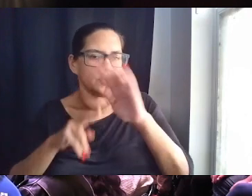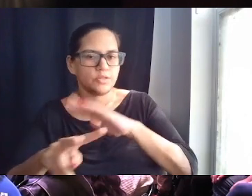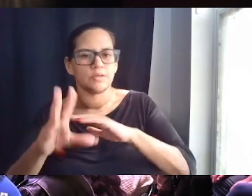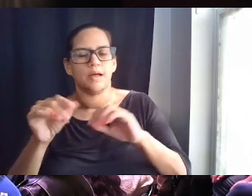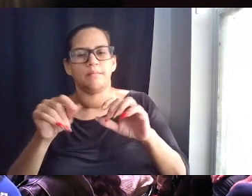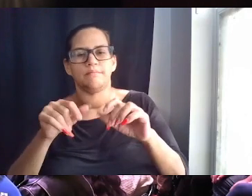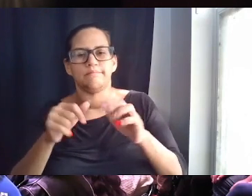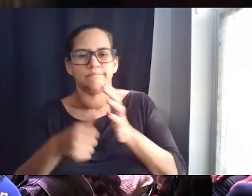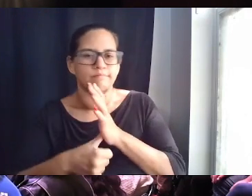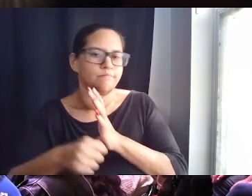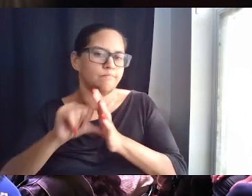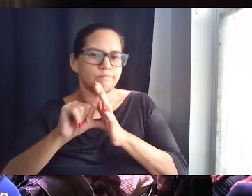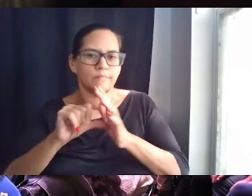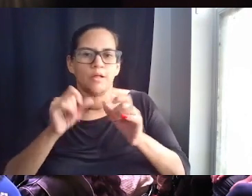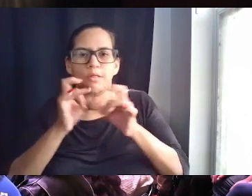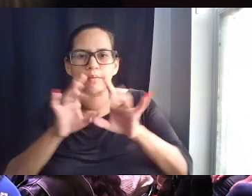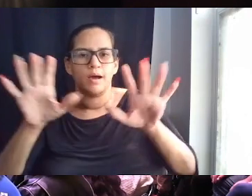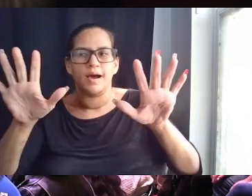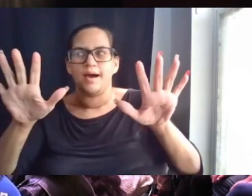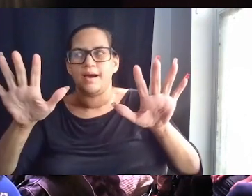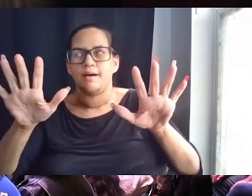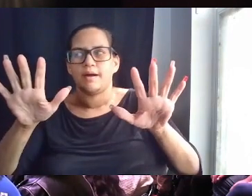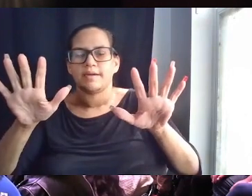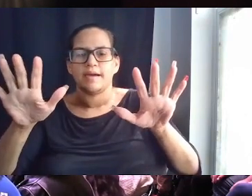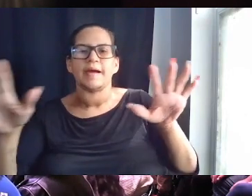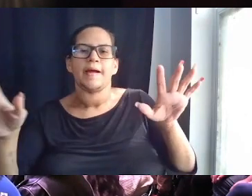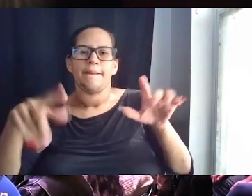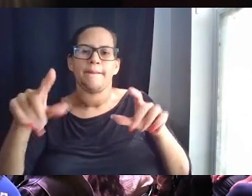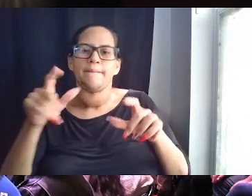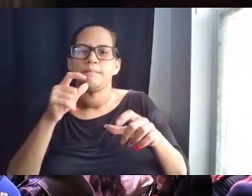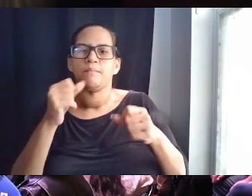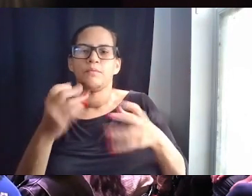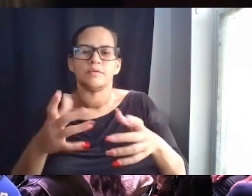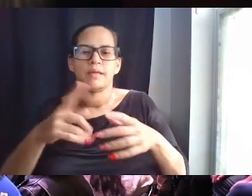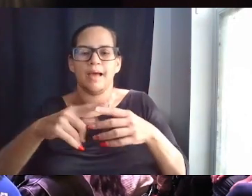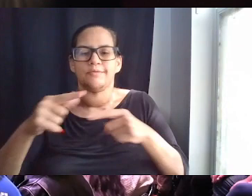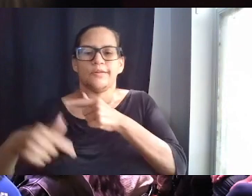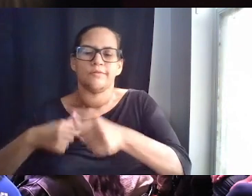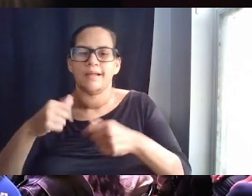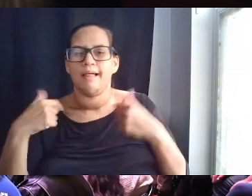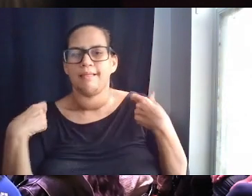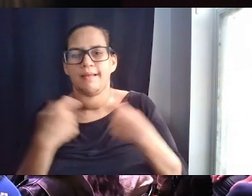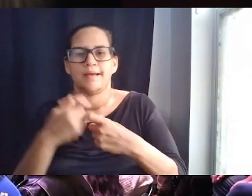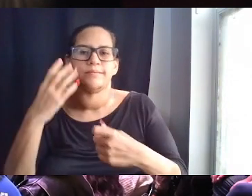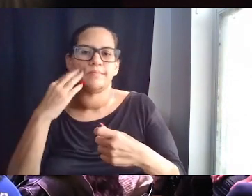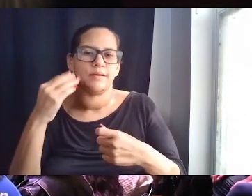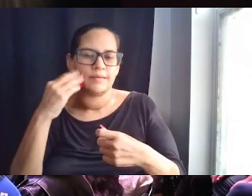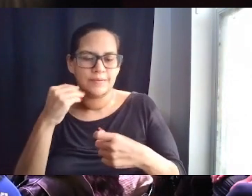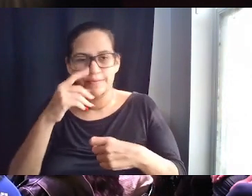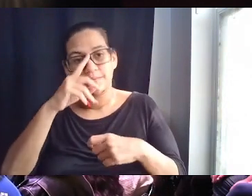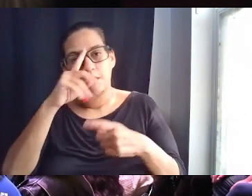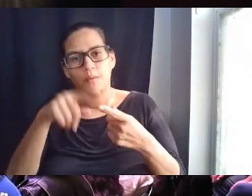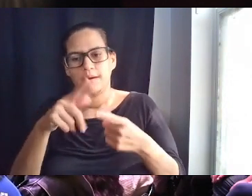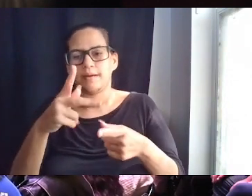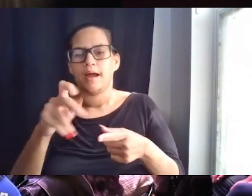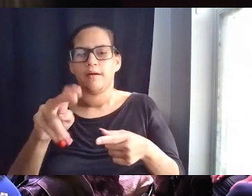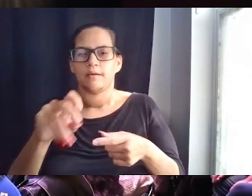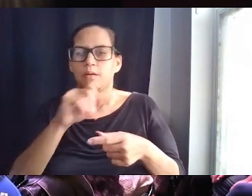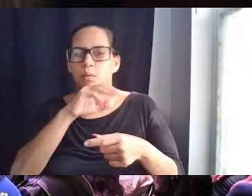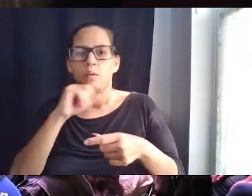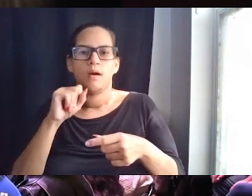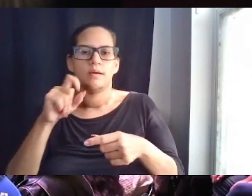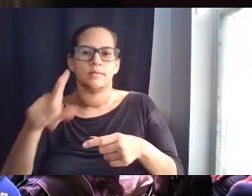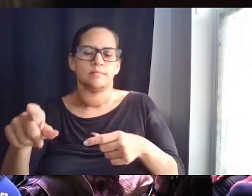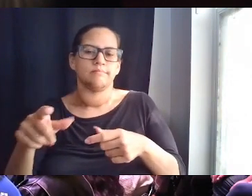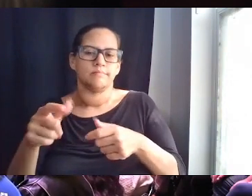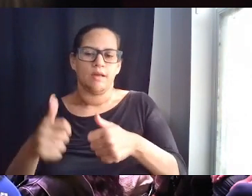multi-layered Latinx experience. When Karen was at Arena Stage as playwright in residence, she met with David Dower and Pete